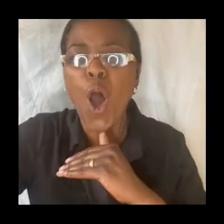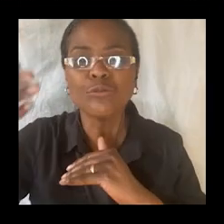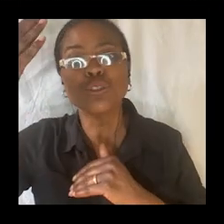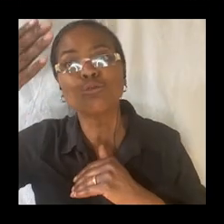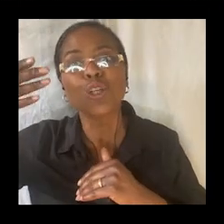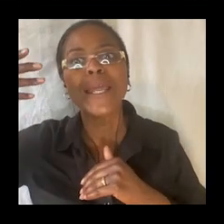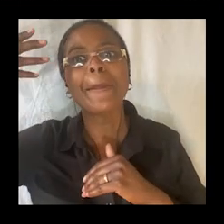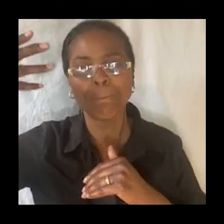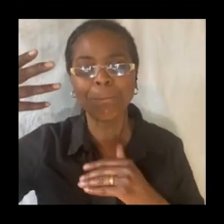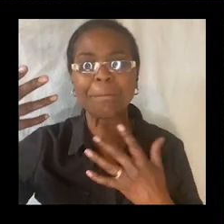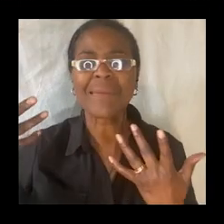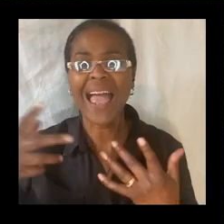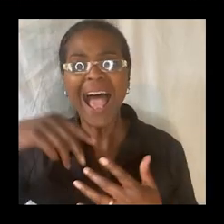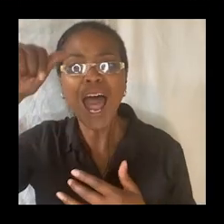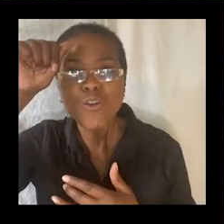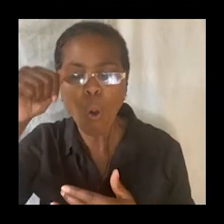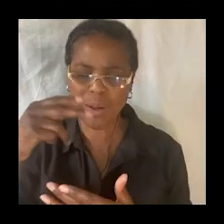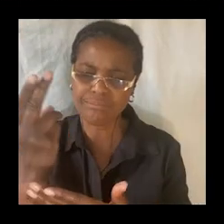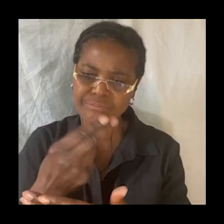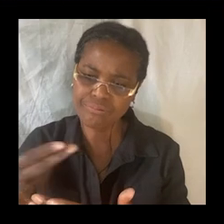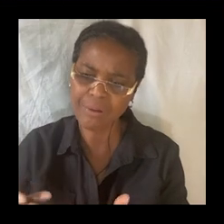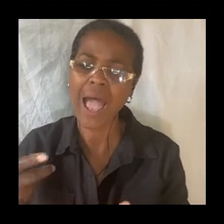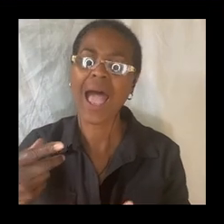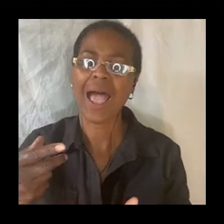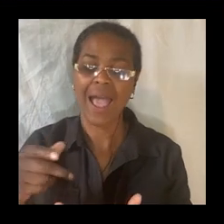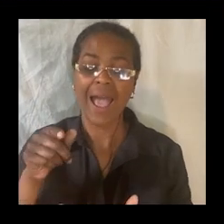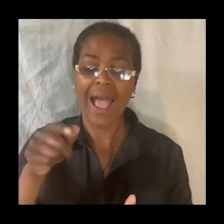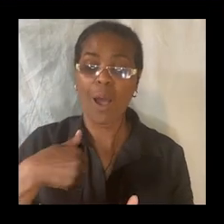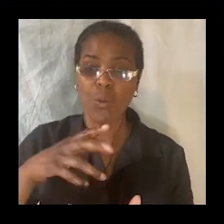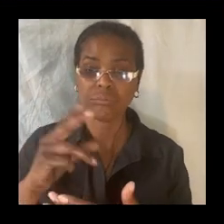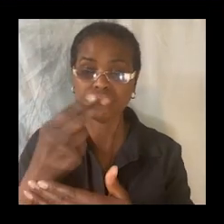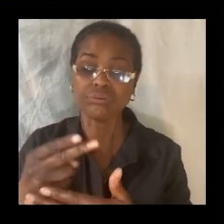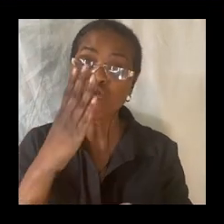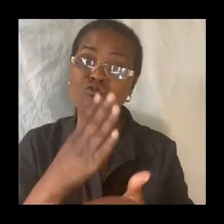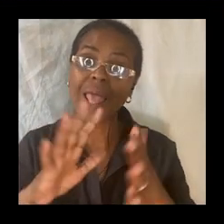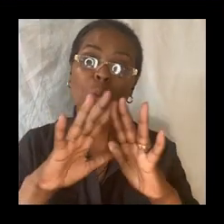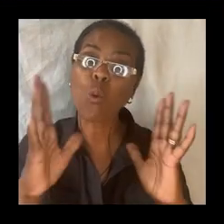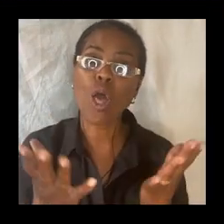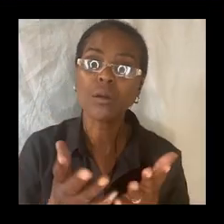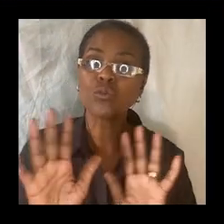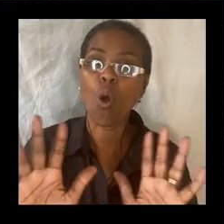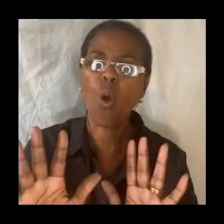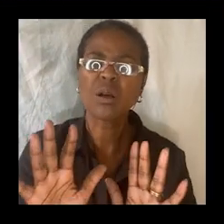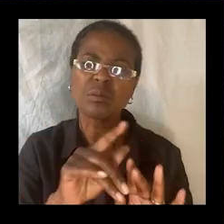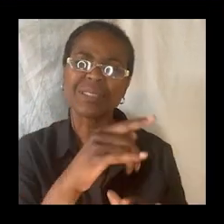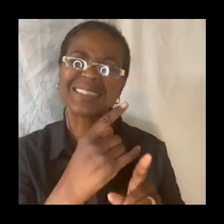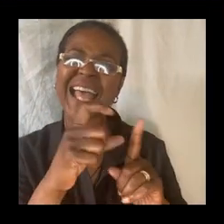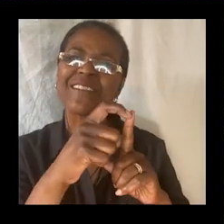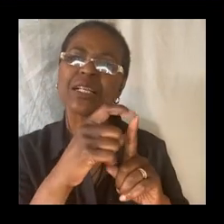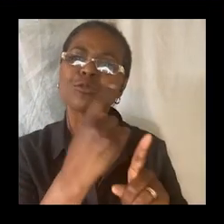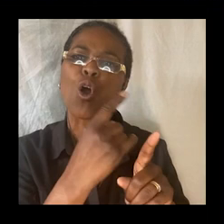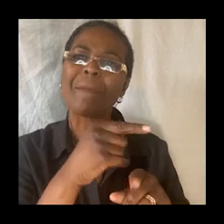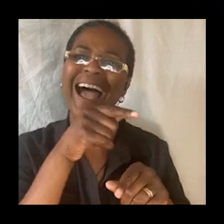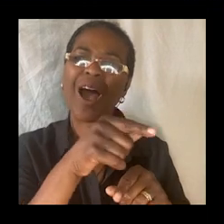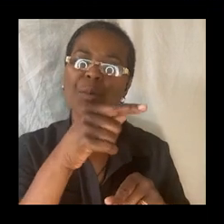state, but beyond the possible. Or stretches the limits of it. And I knew that the images, I wasn't trying to create images that were a depiction of the